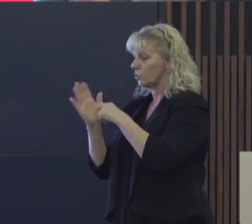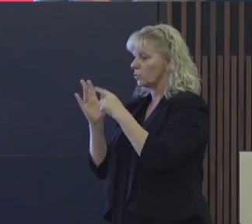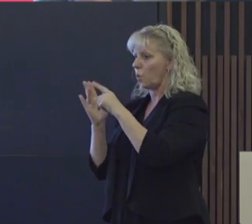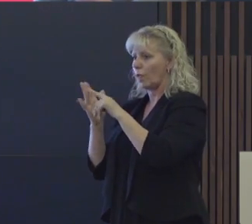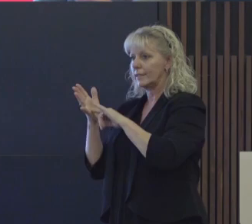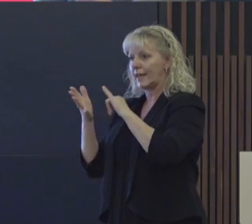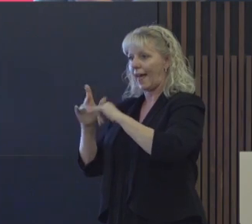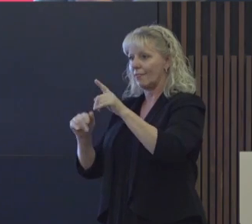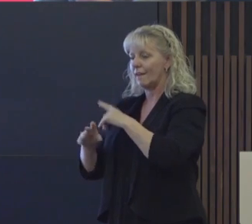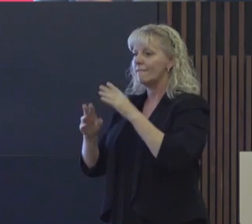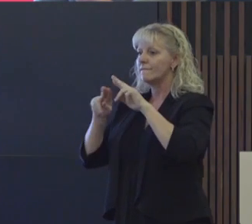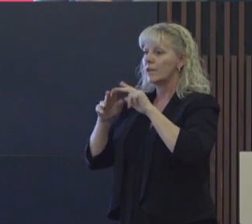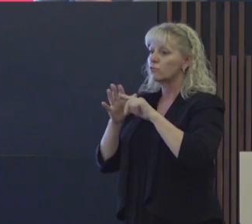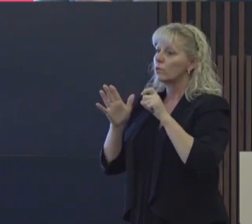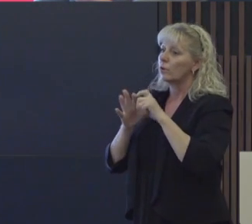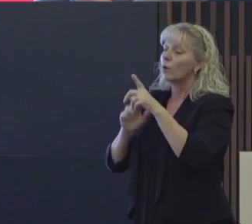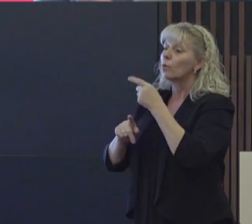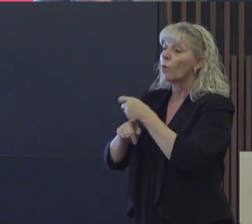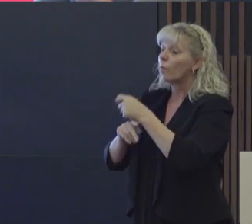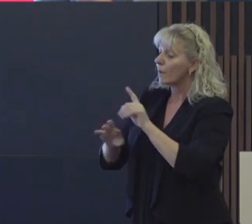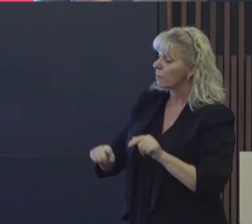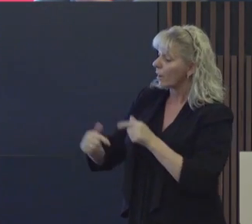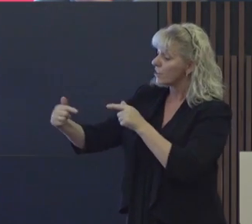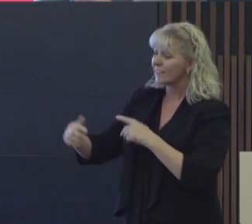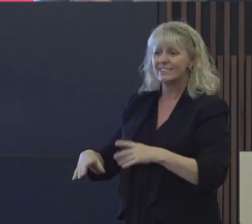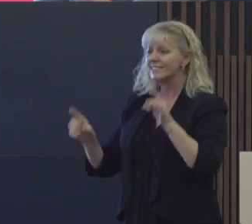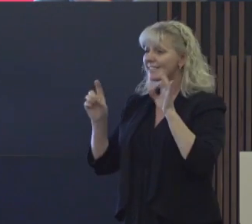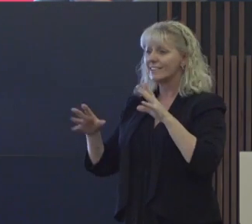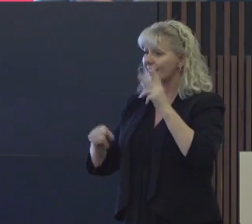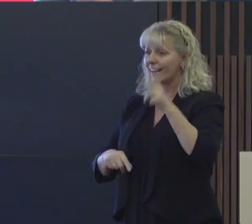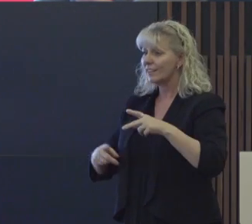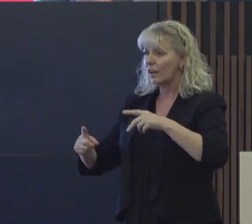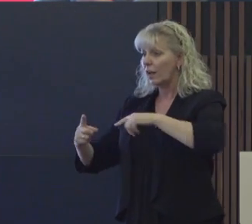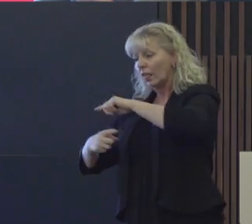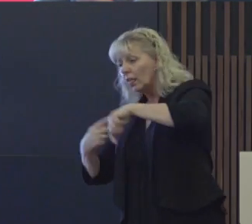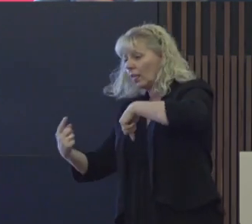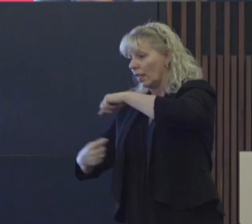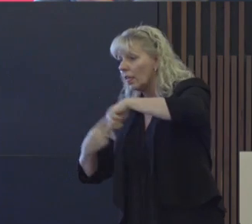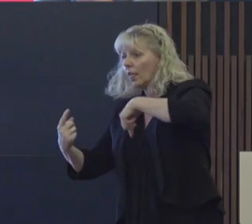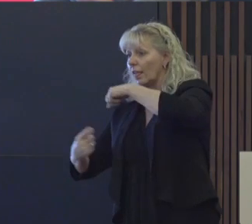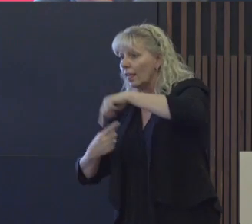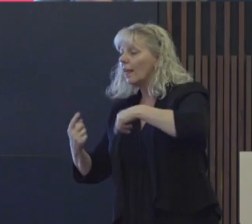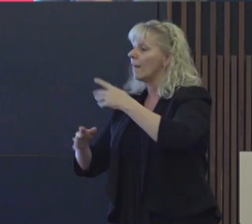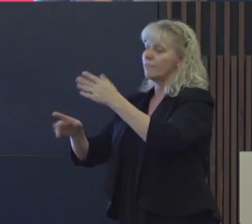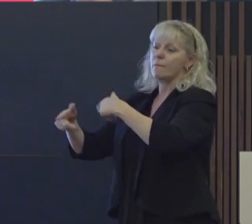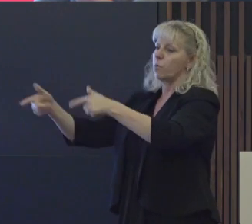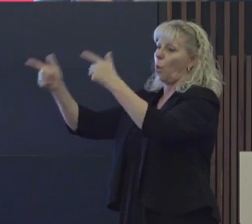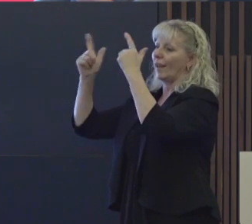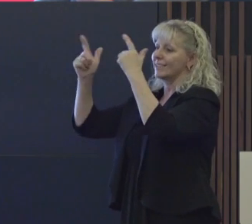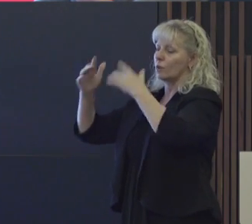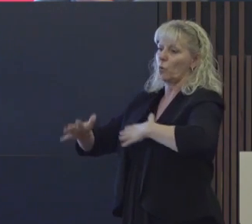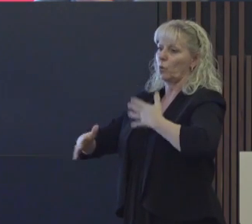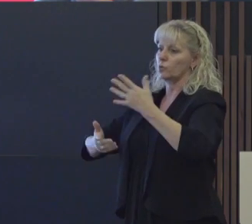court that we're challenging, and it all just starts again because certainly the employers don't want to give